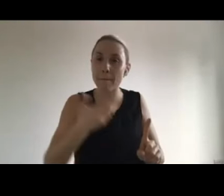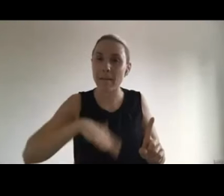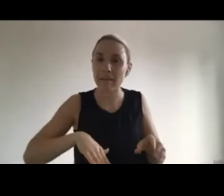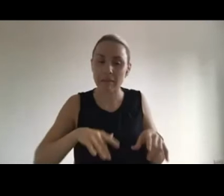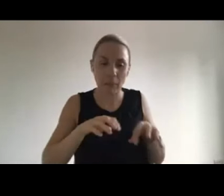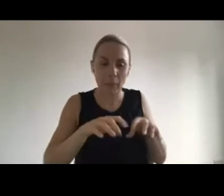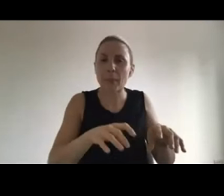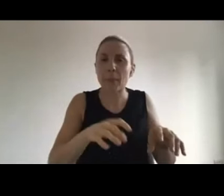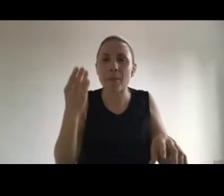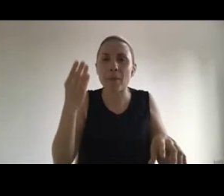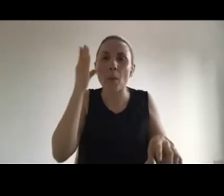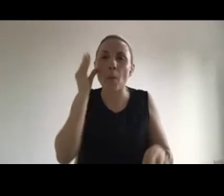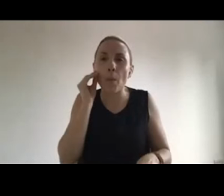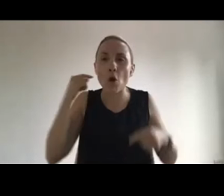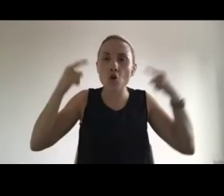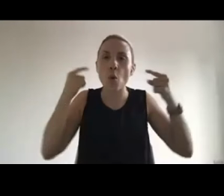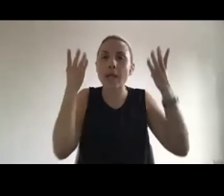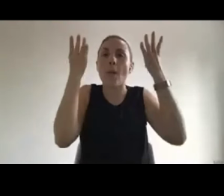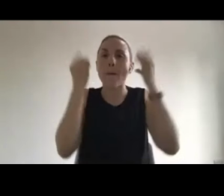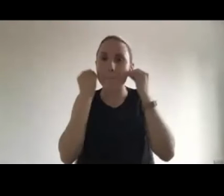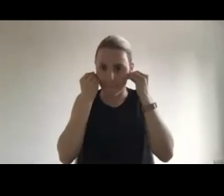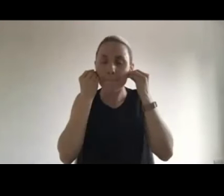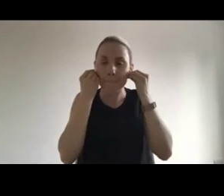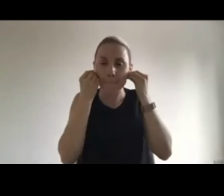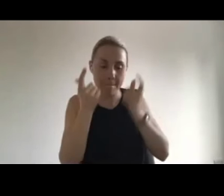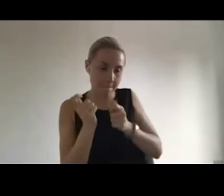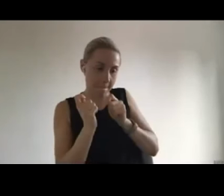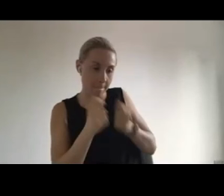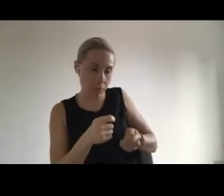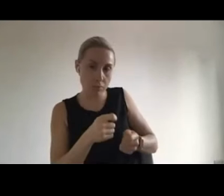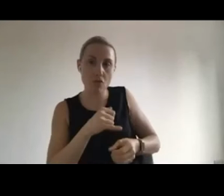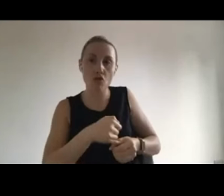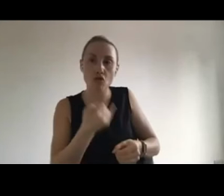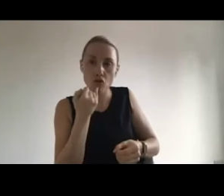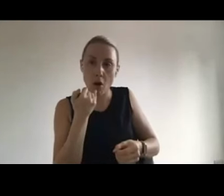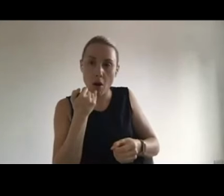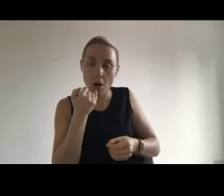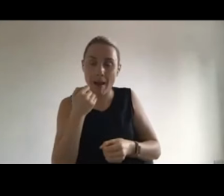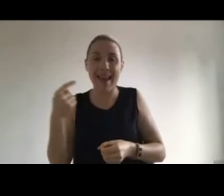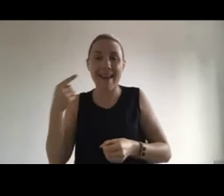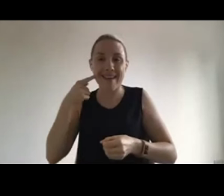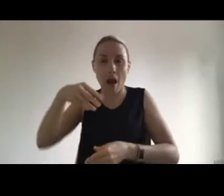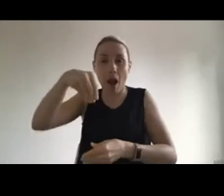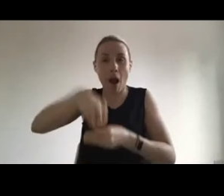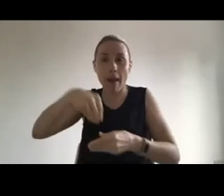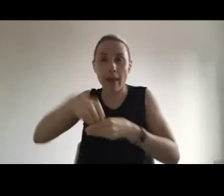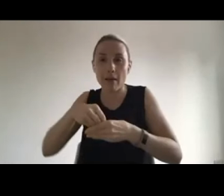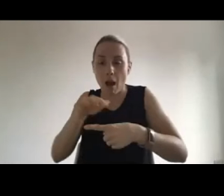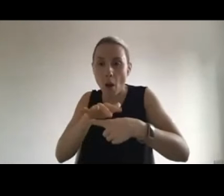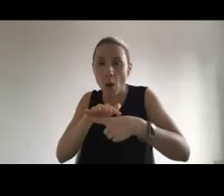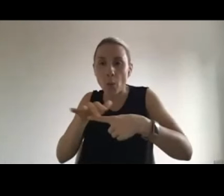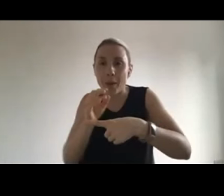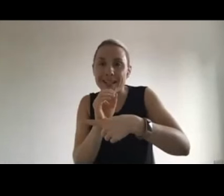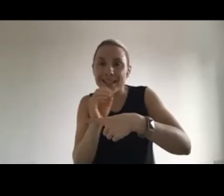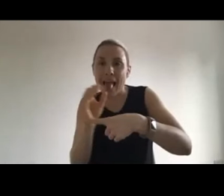this particular drug promoted inner ear supporting cells to transdifferentiate into hair cells